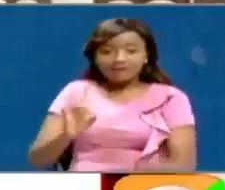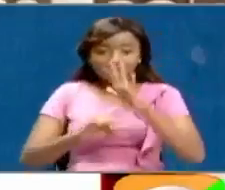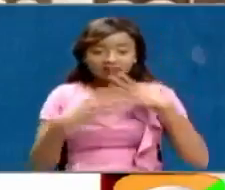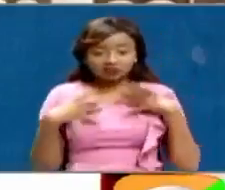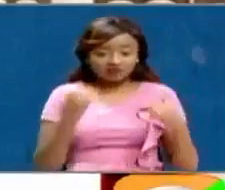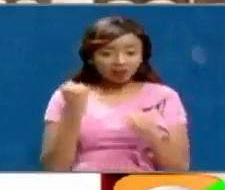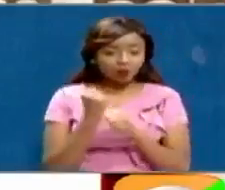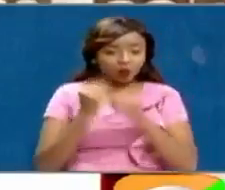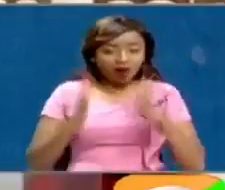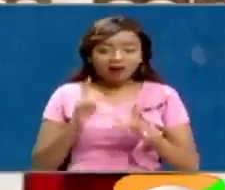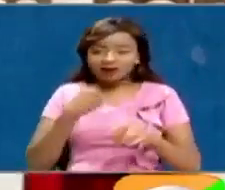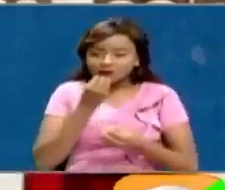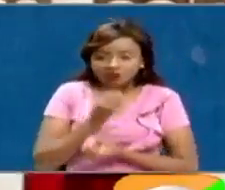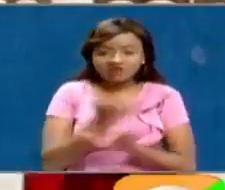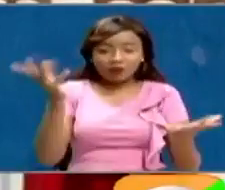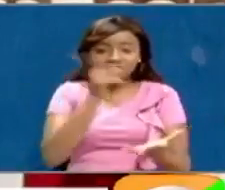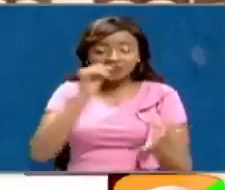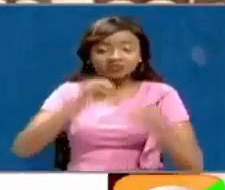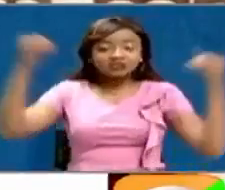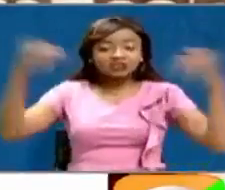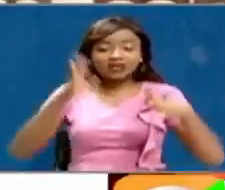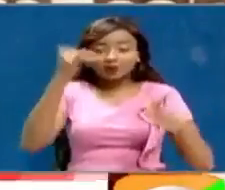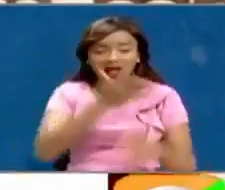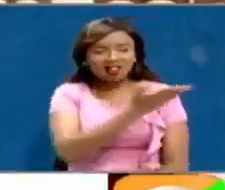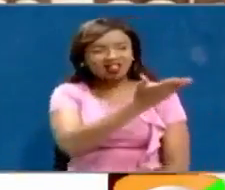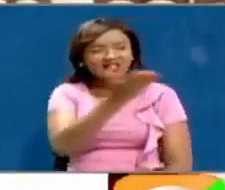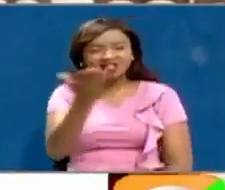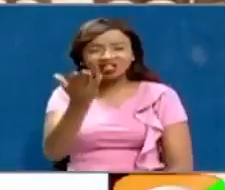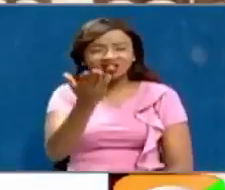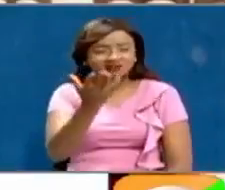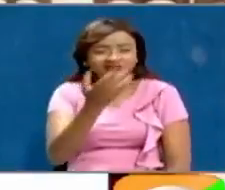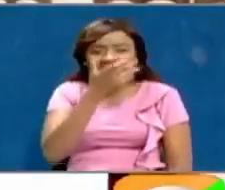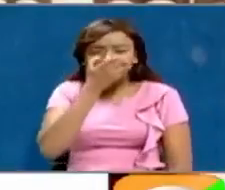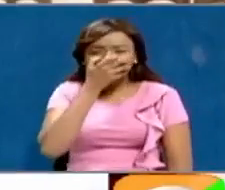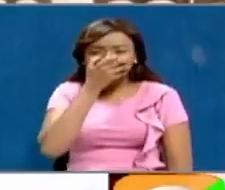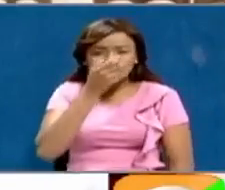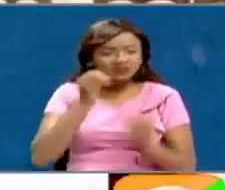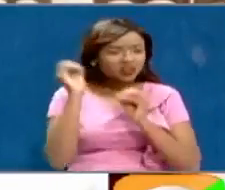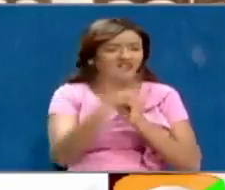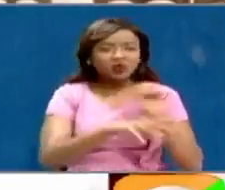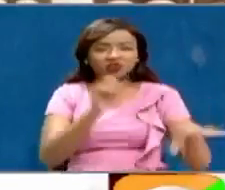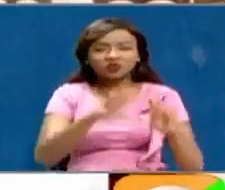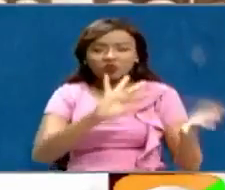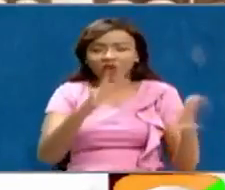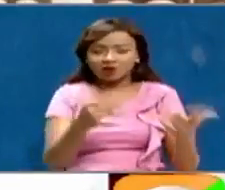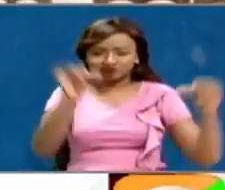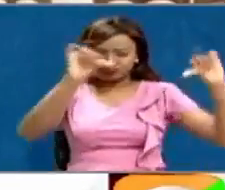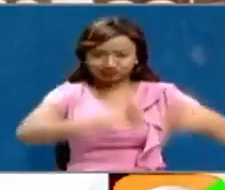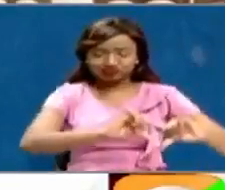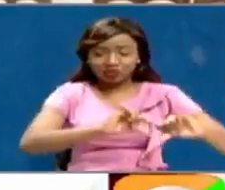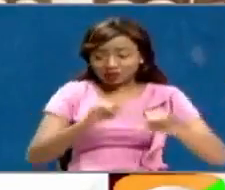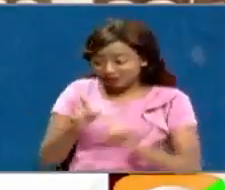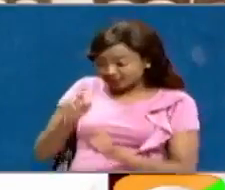Ministry of Health officials have raised an alert over the reckless disposal of the masks and clinical waste as the country's